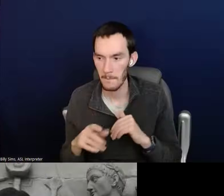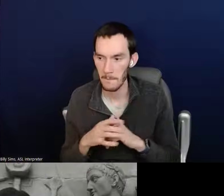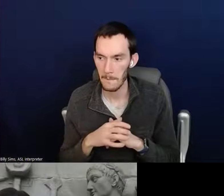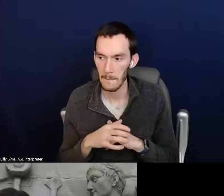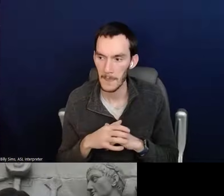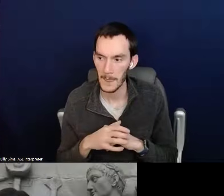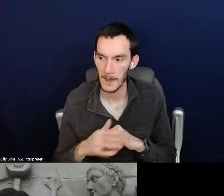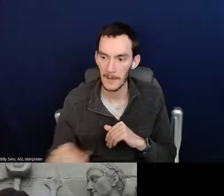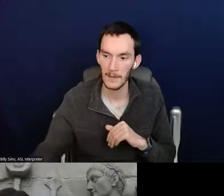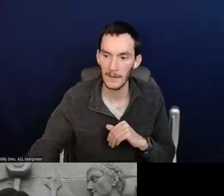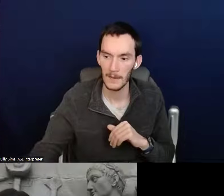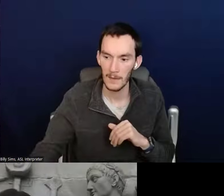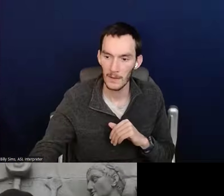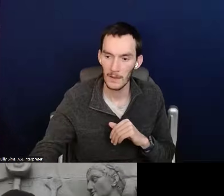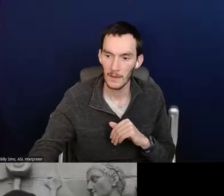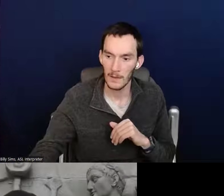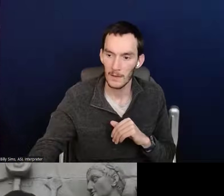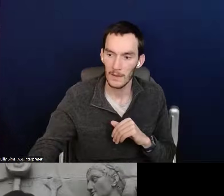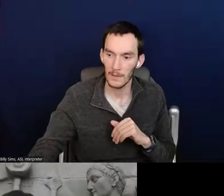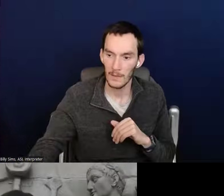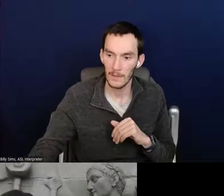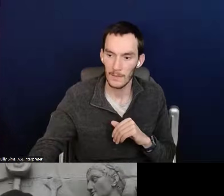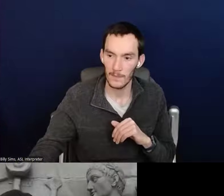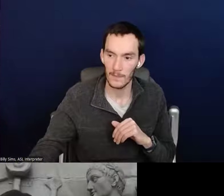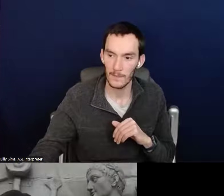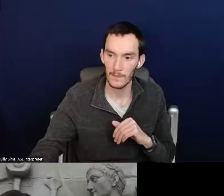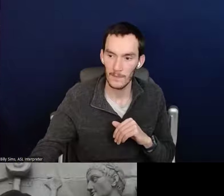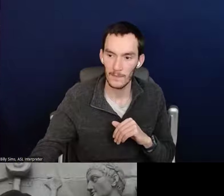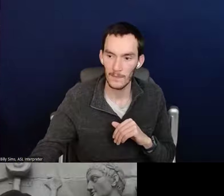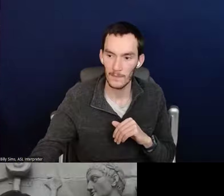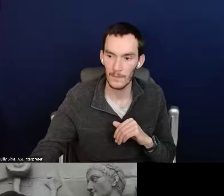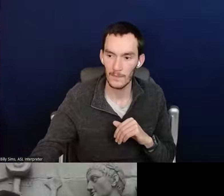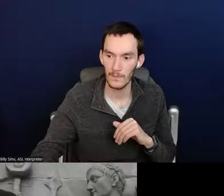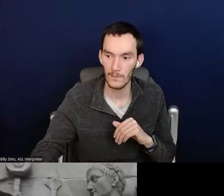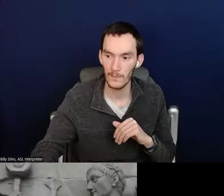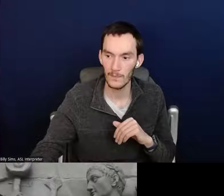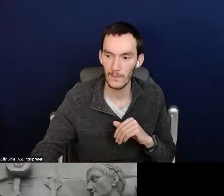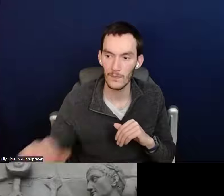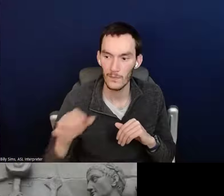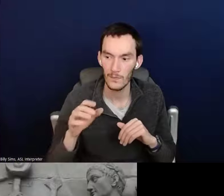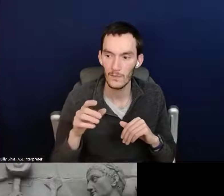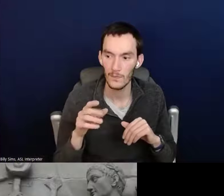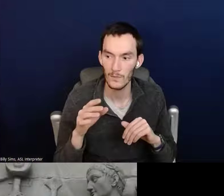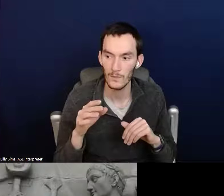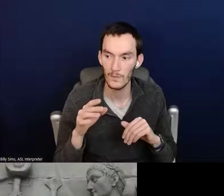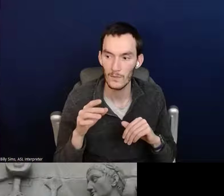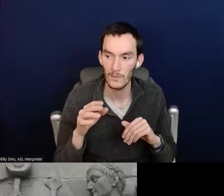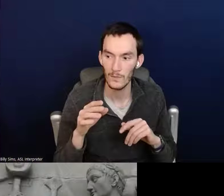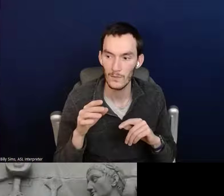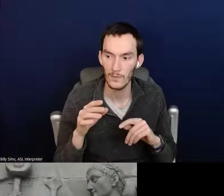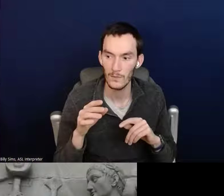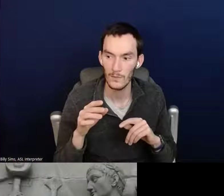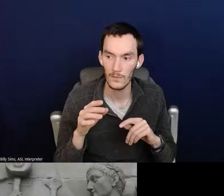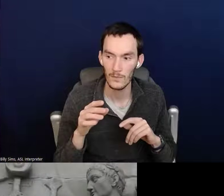question that people have been asking is, do you see a difference in the